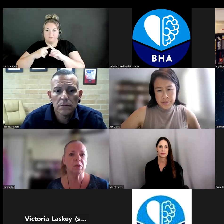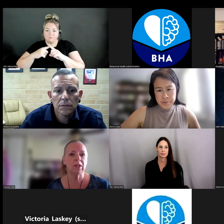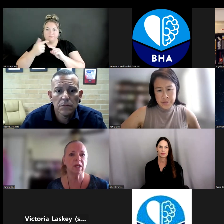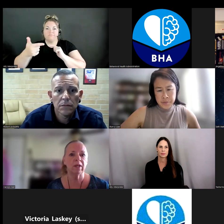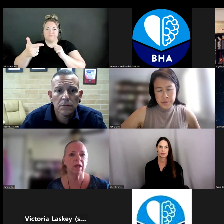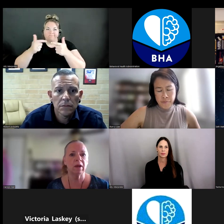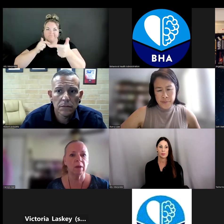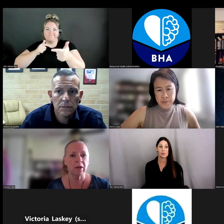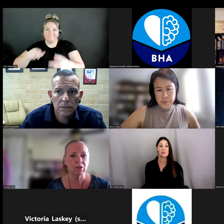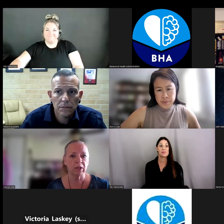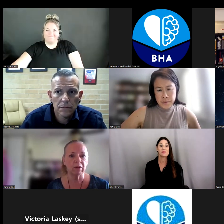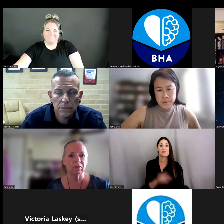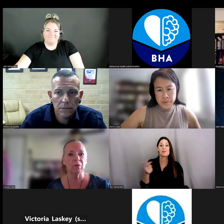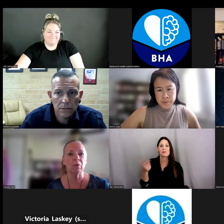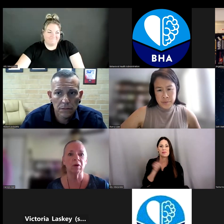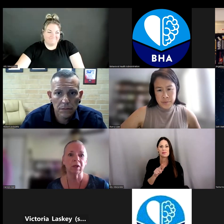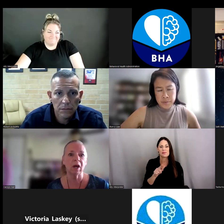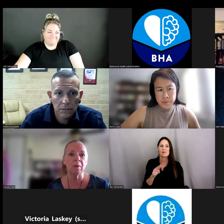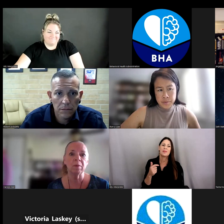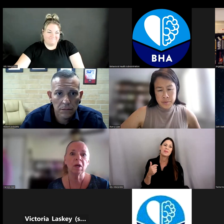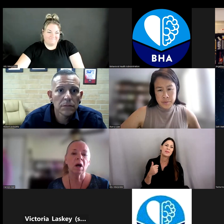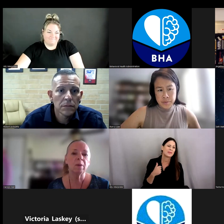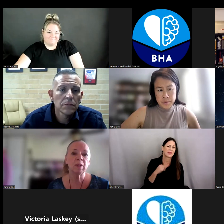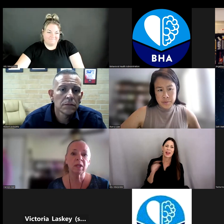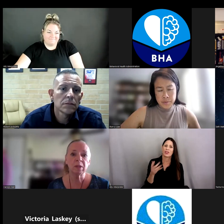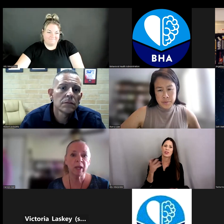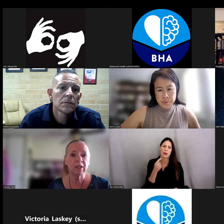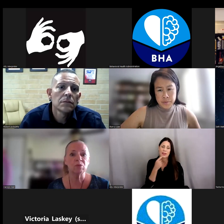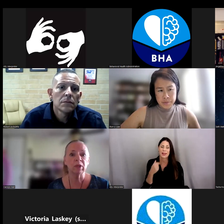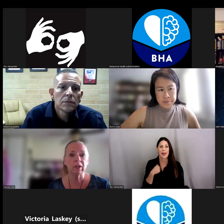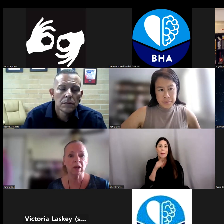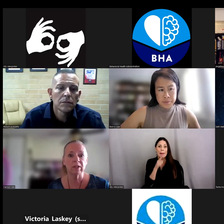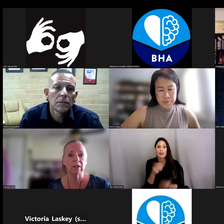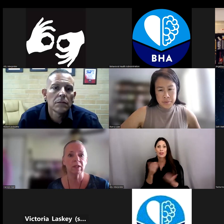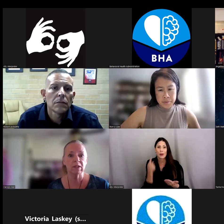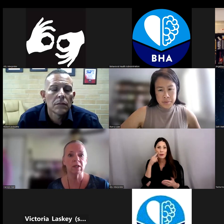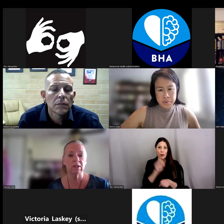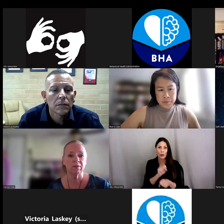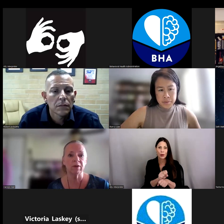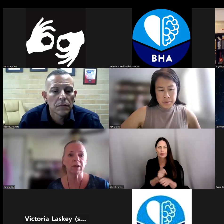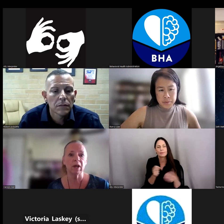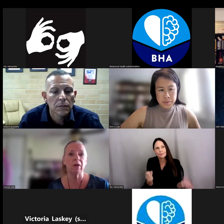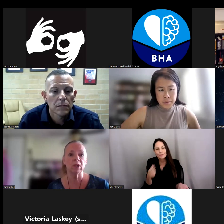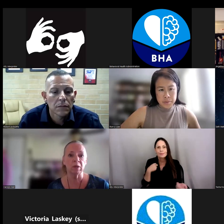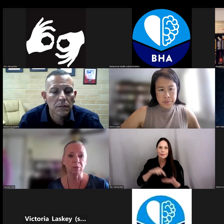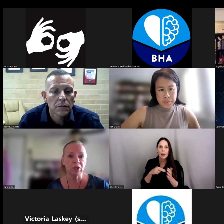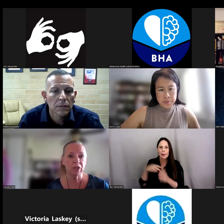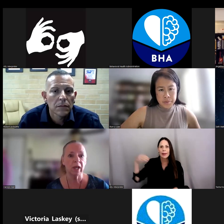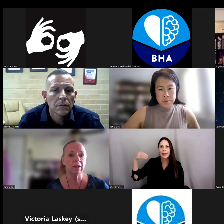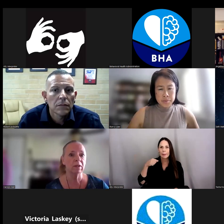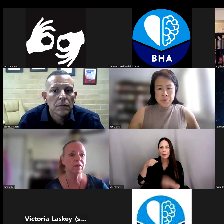I just want to say that I'm actually here for the work. I mean, getting paid is really nice, and it's a very, I